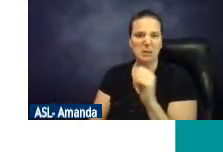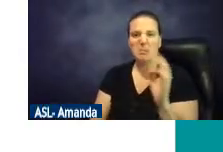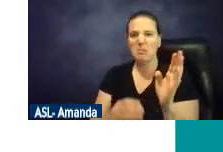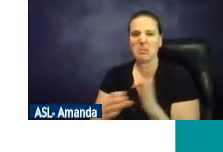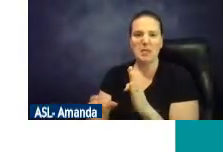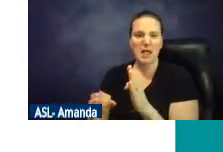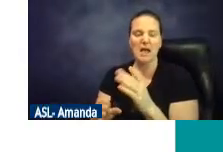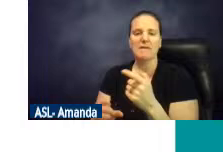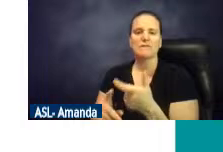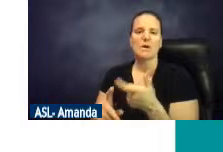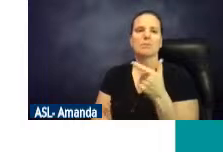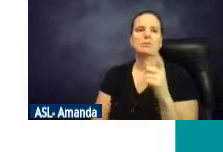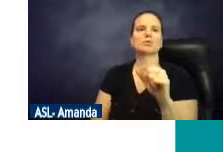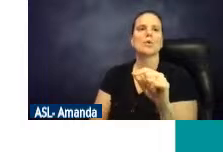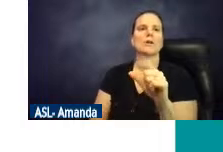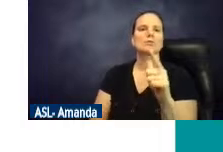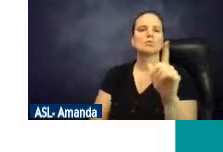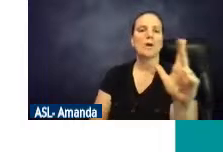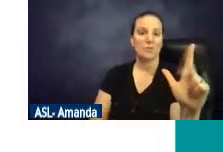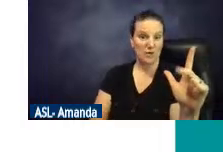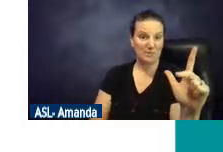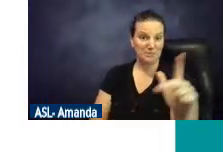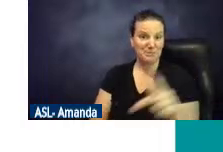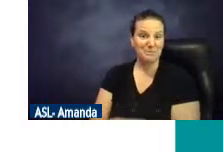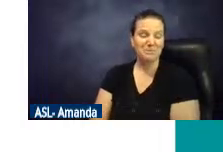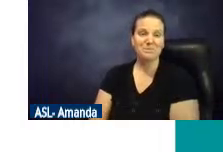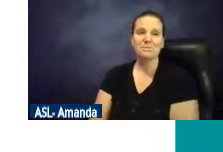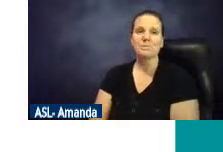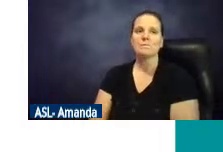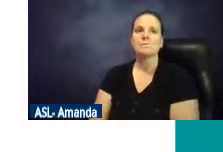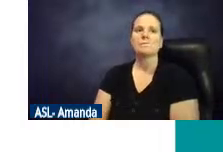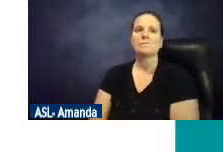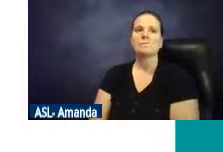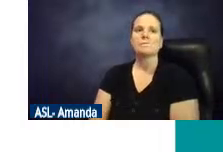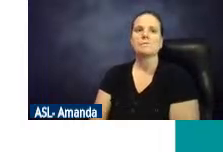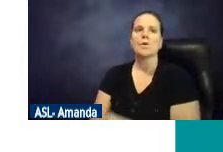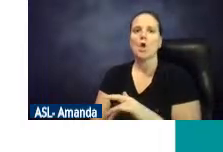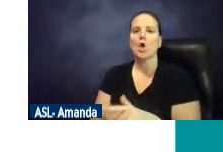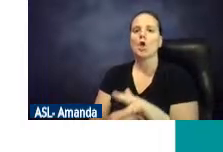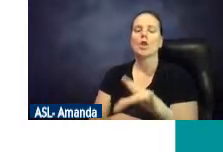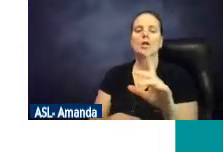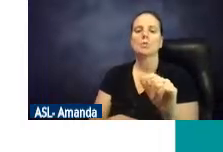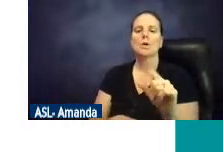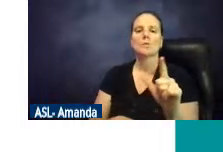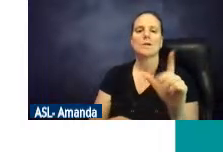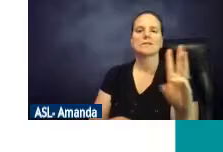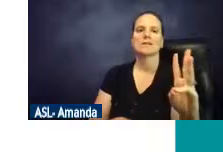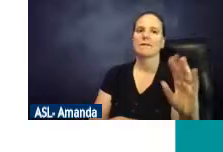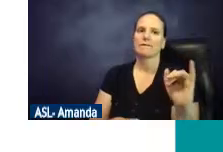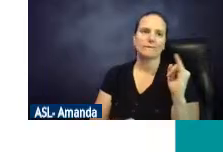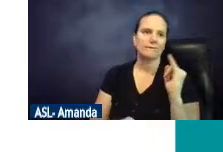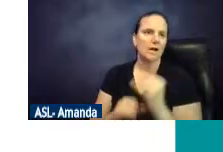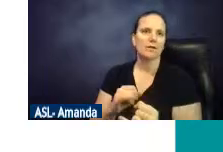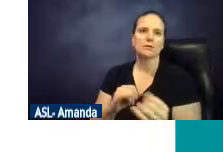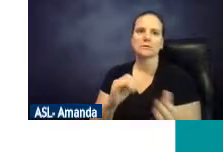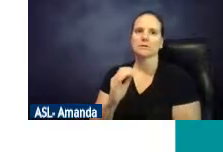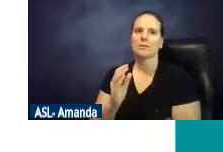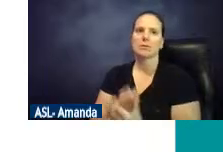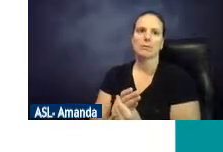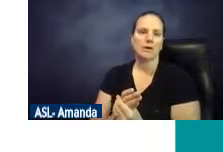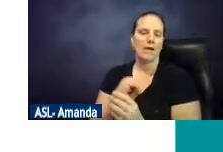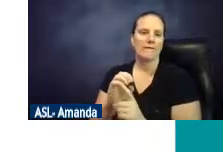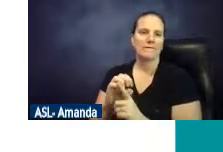from 2023. In early 2026, the final supplemental environmental impact